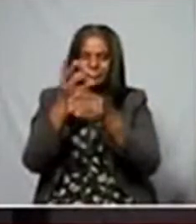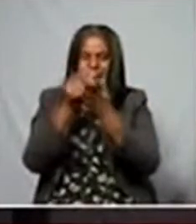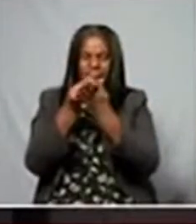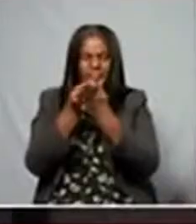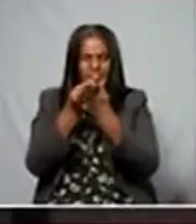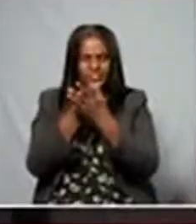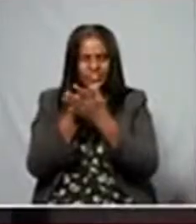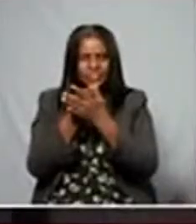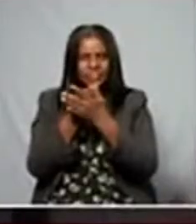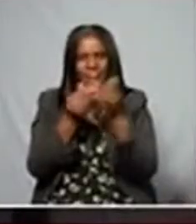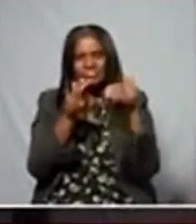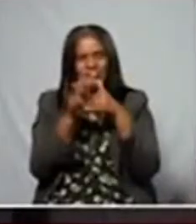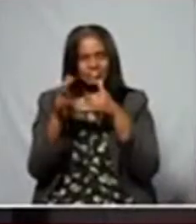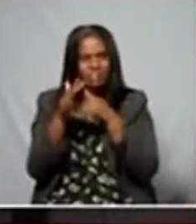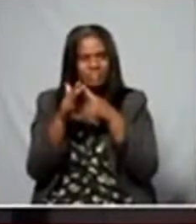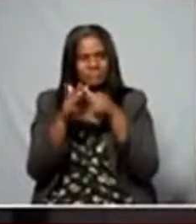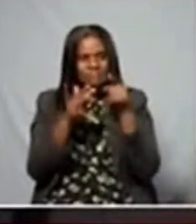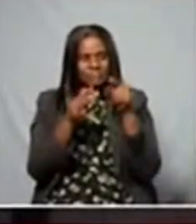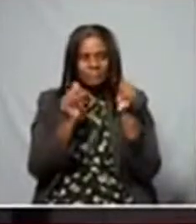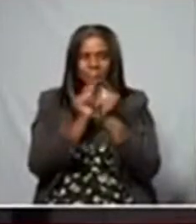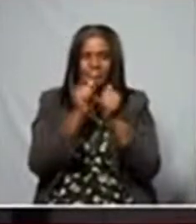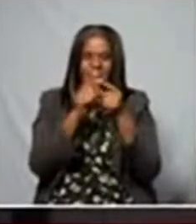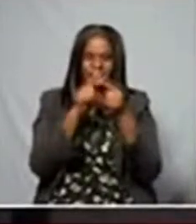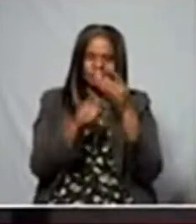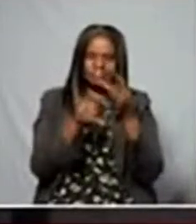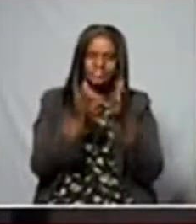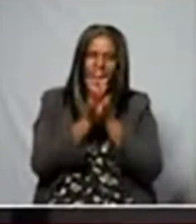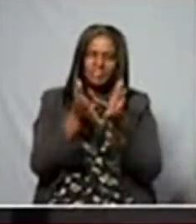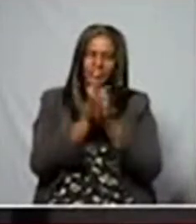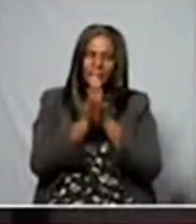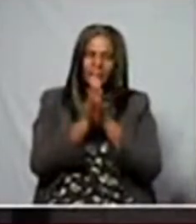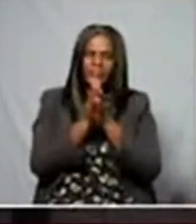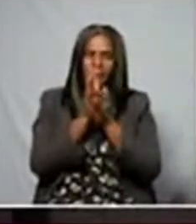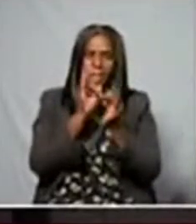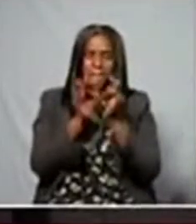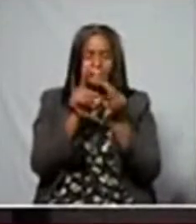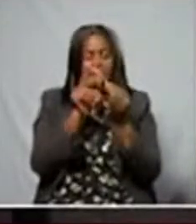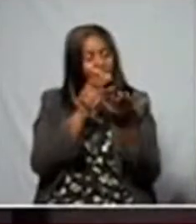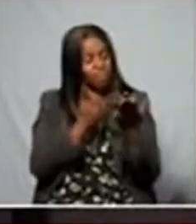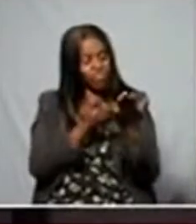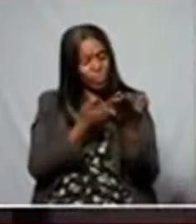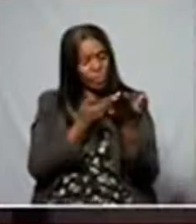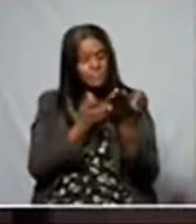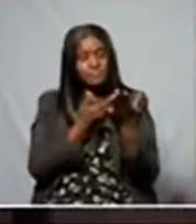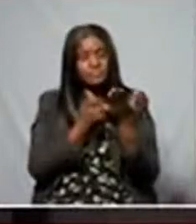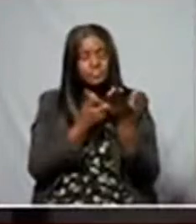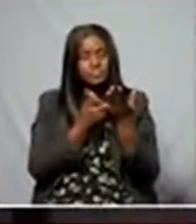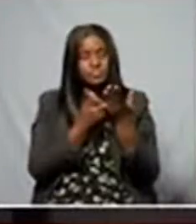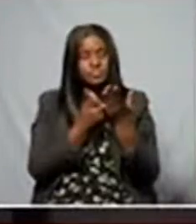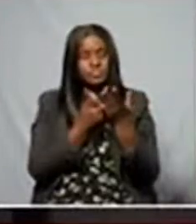finance against compared to what you had requested for? Because if when you look, the discrepancy is so